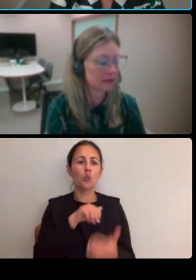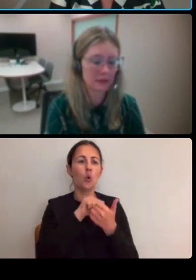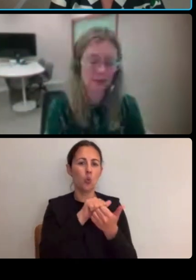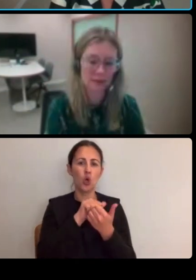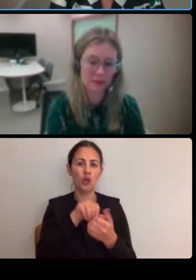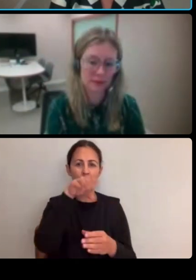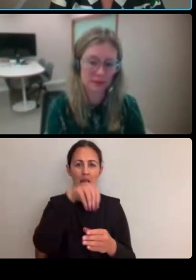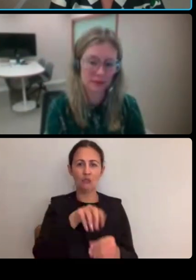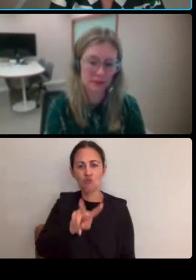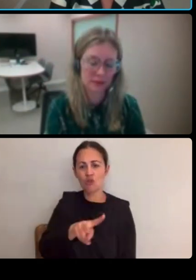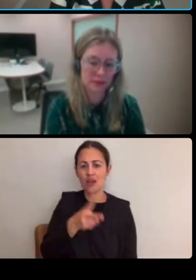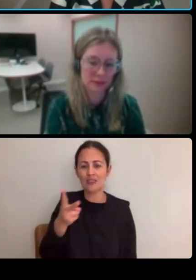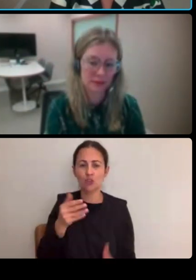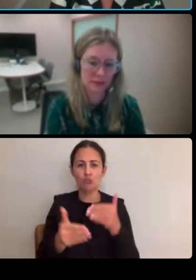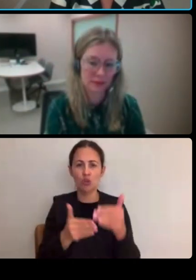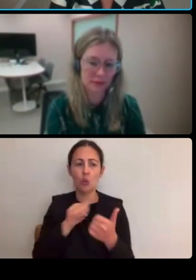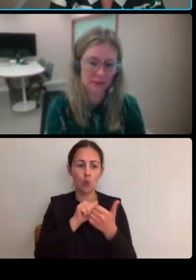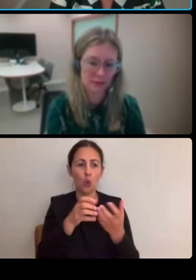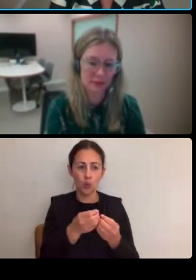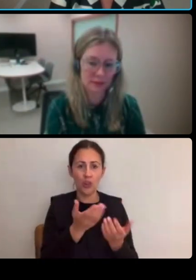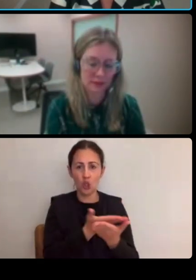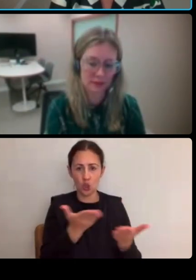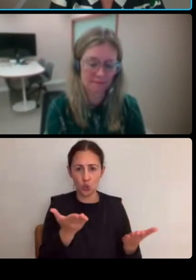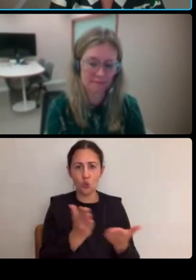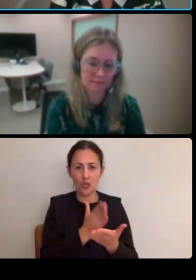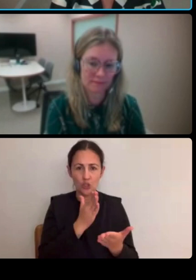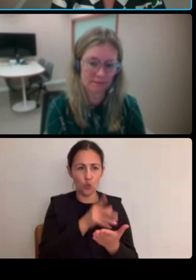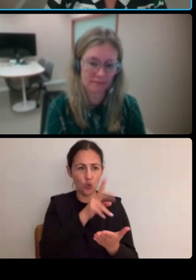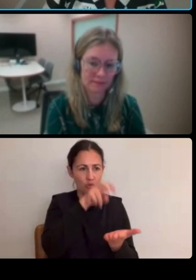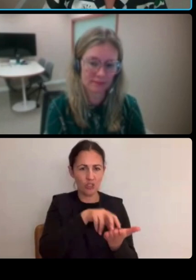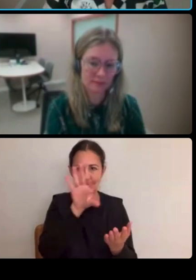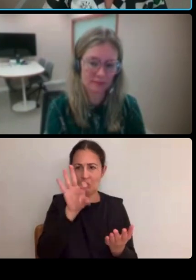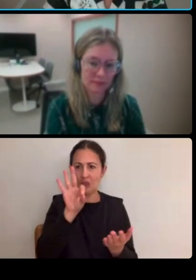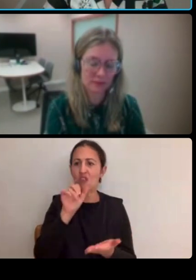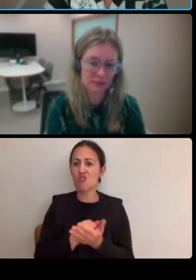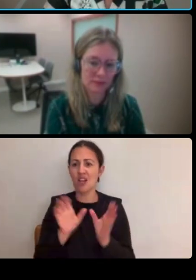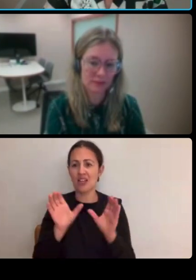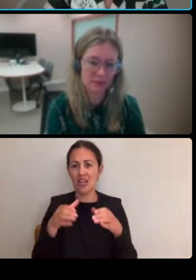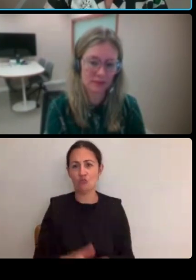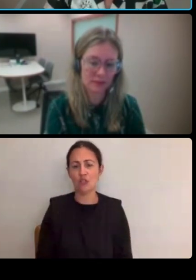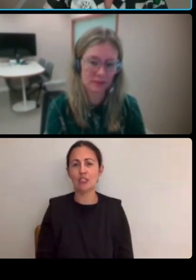the transition process with those providers to make sure that they're registered into the right categories.